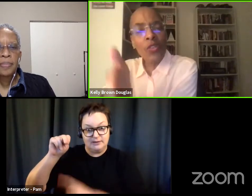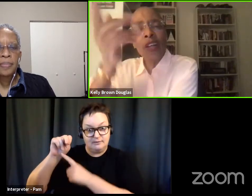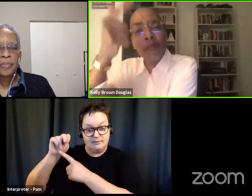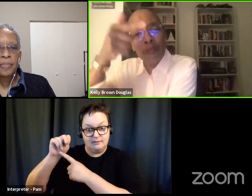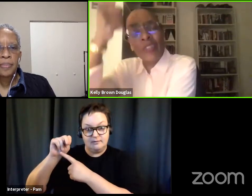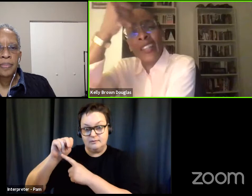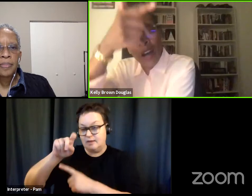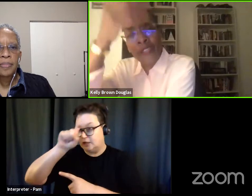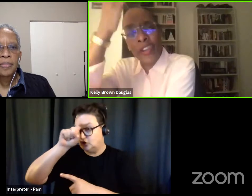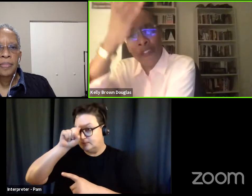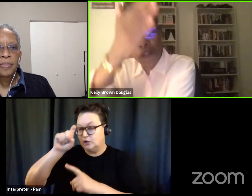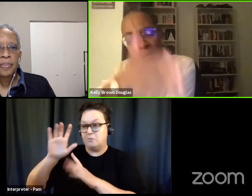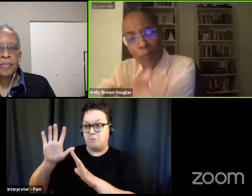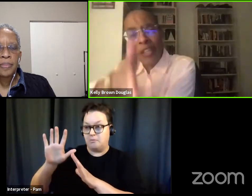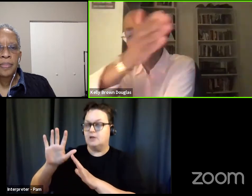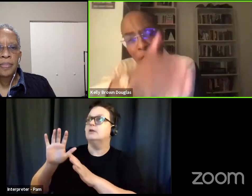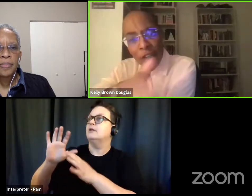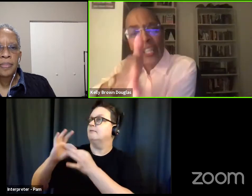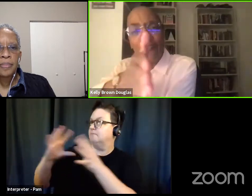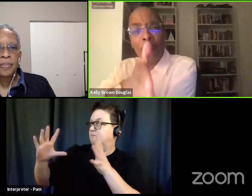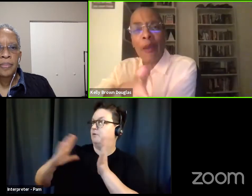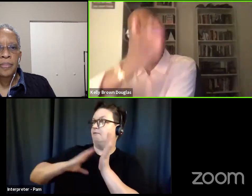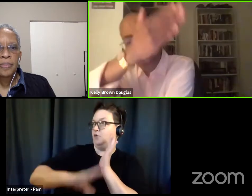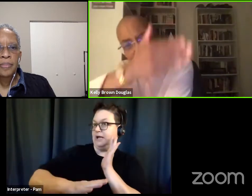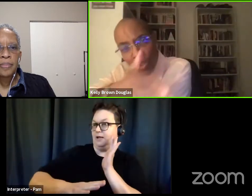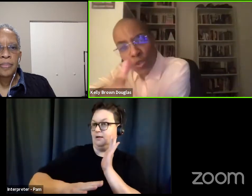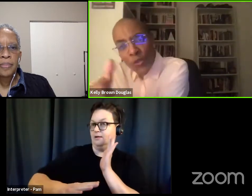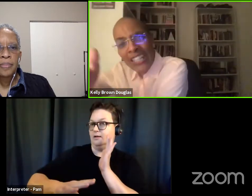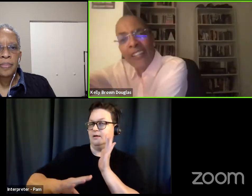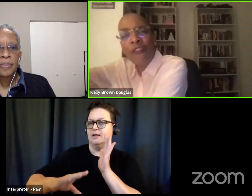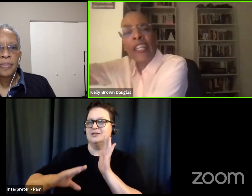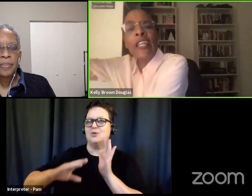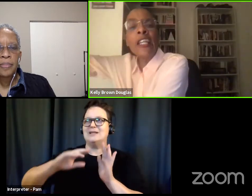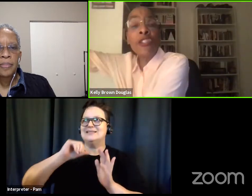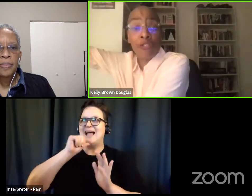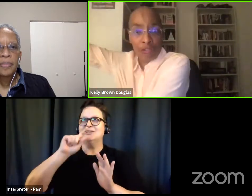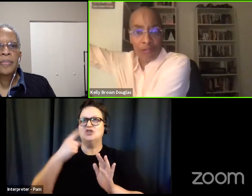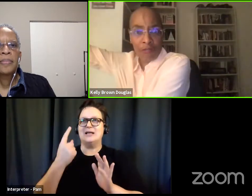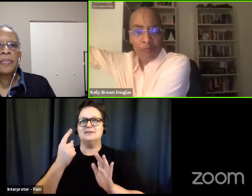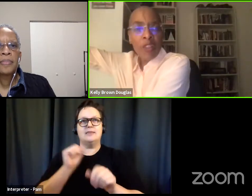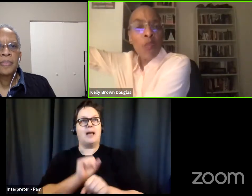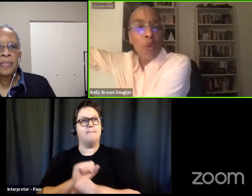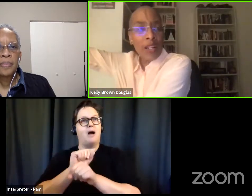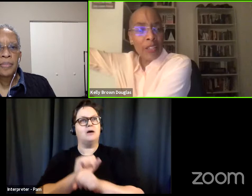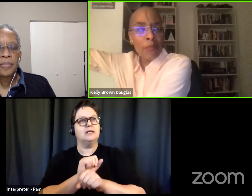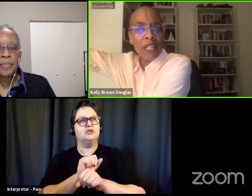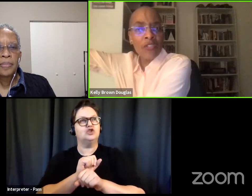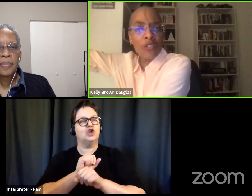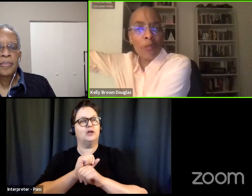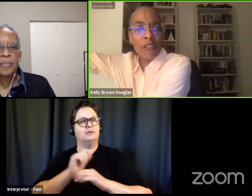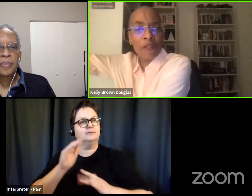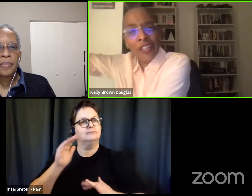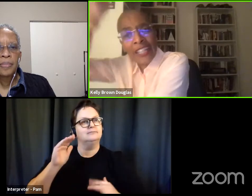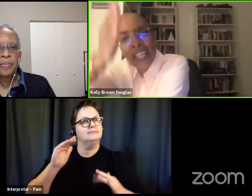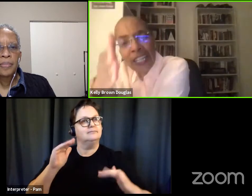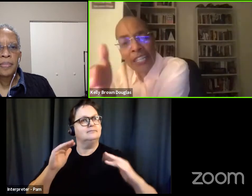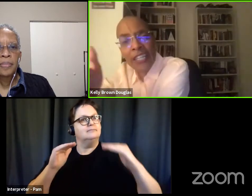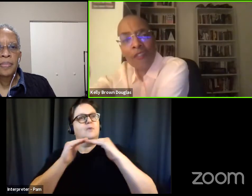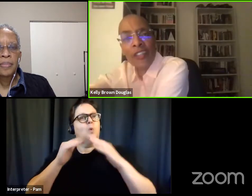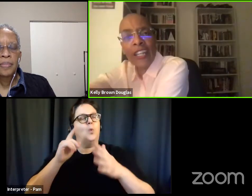to their being freed from that bondage to live into what it means to be